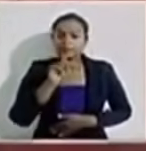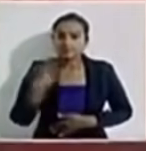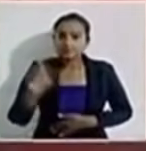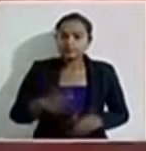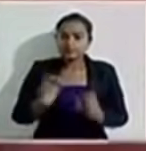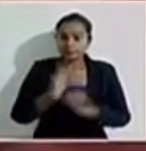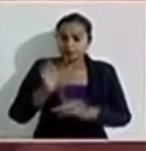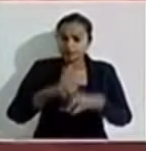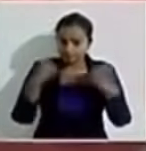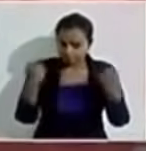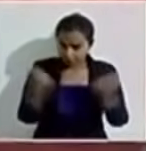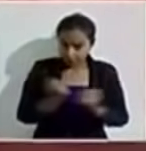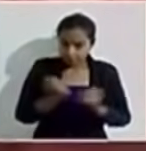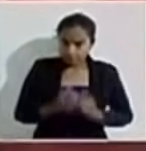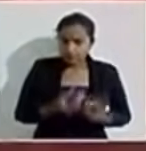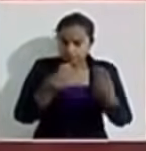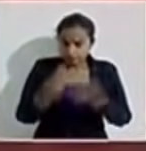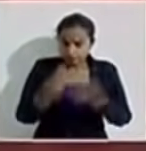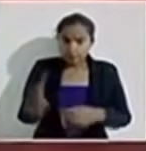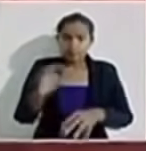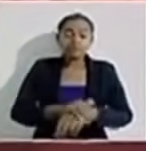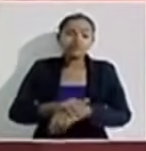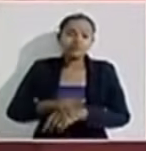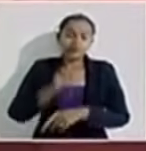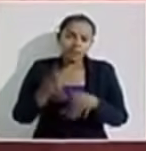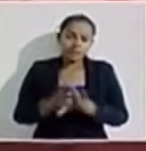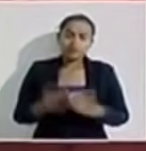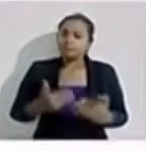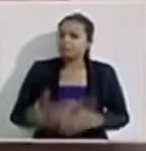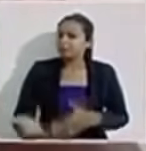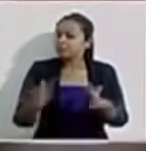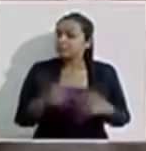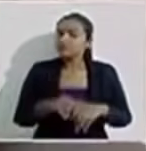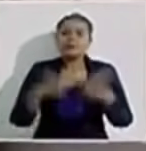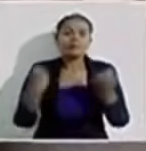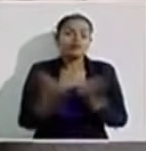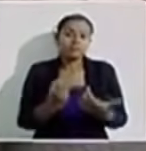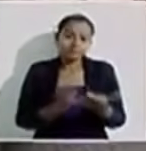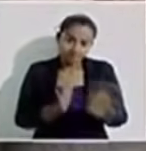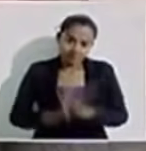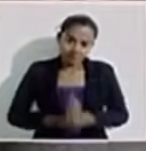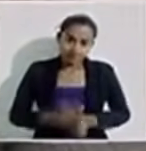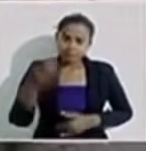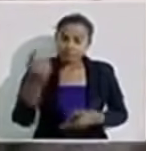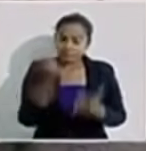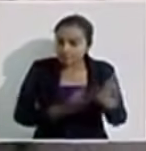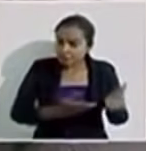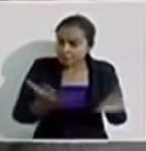indicted, it cannot be done since the Commission report is not a legal document.